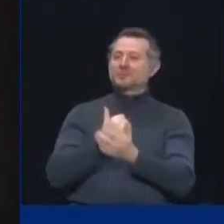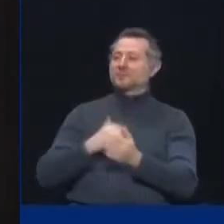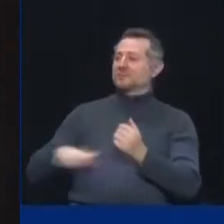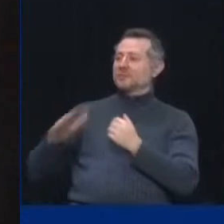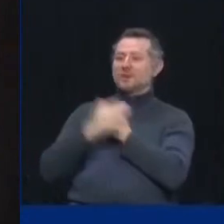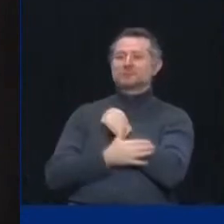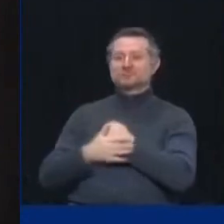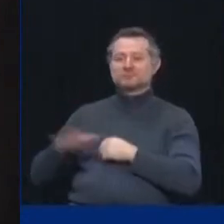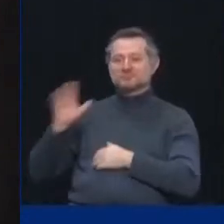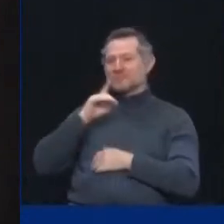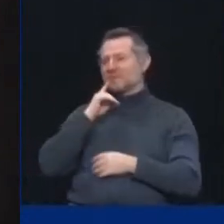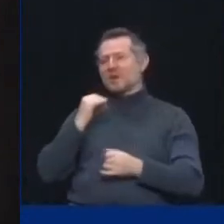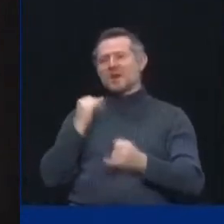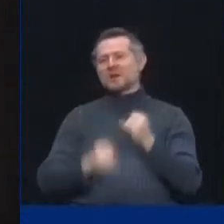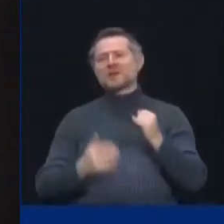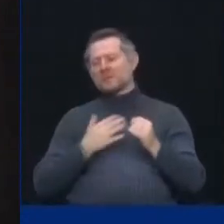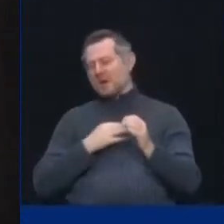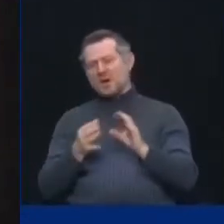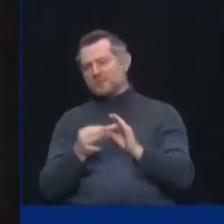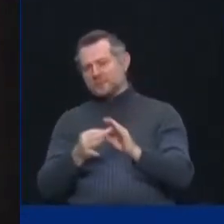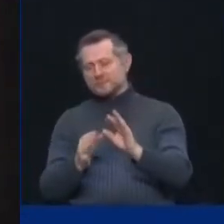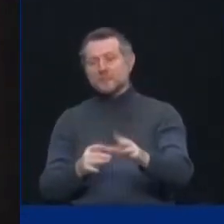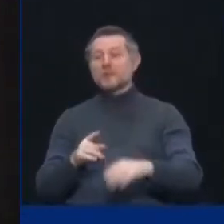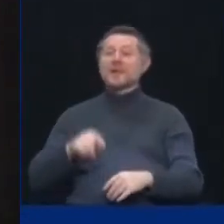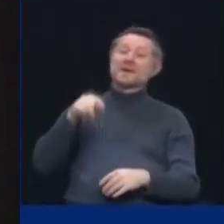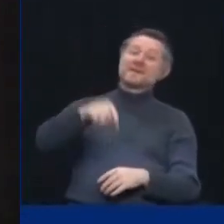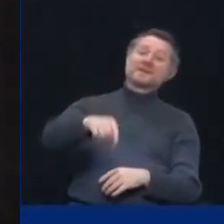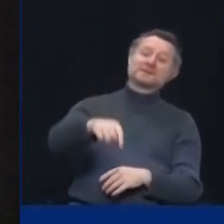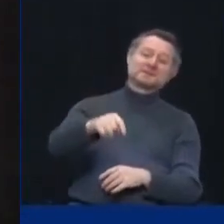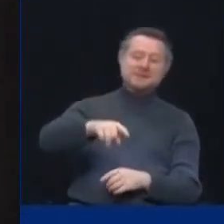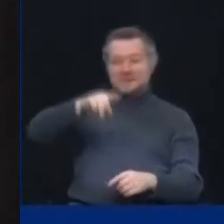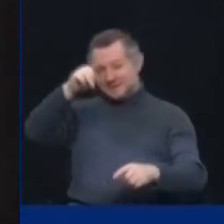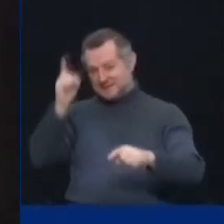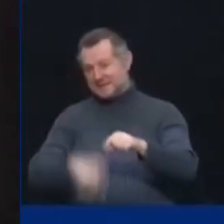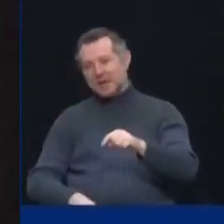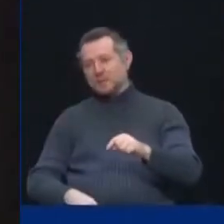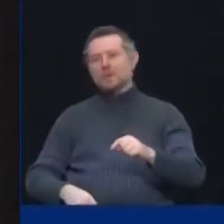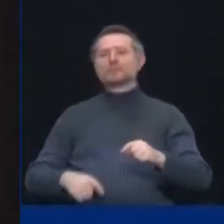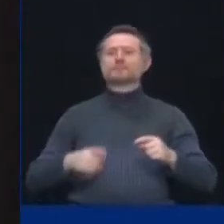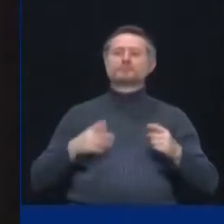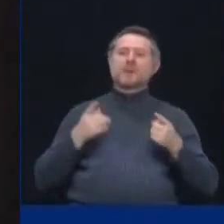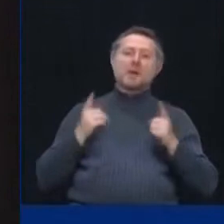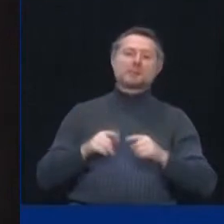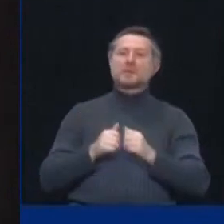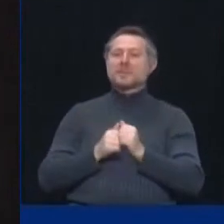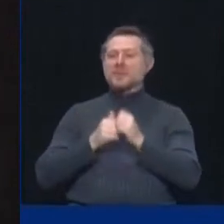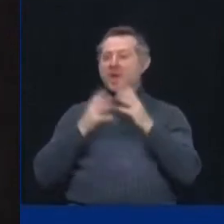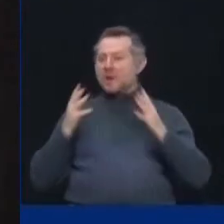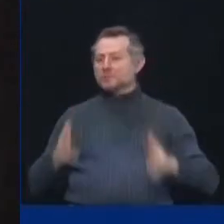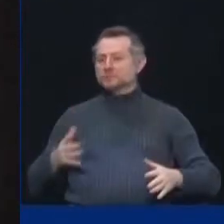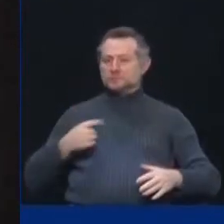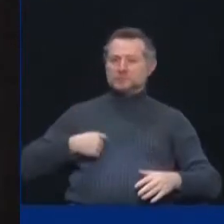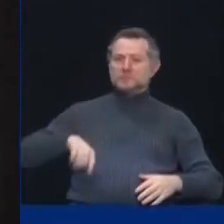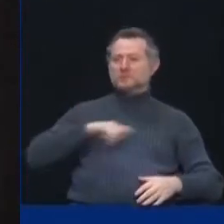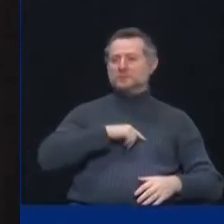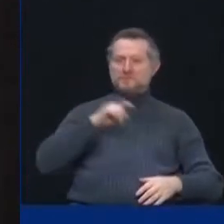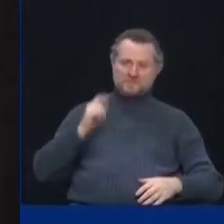that this would not have happened unless people think big.